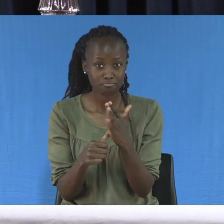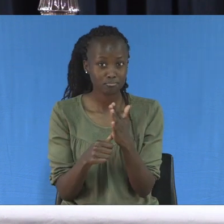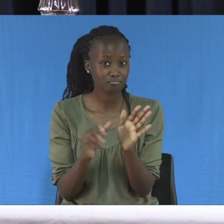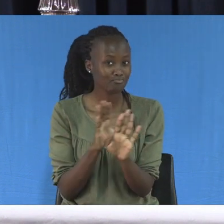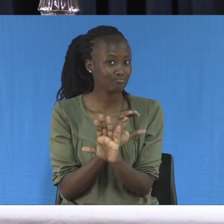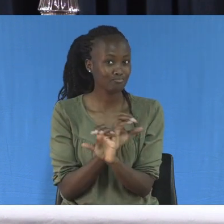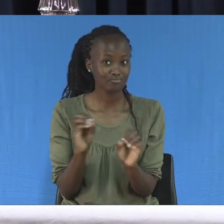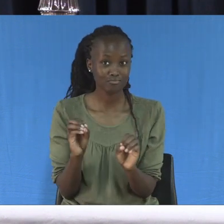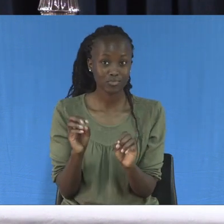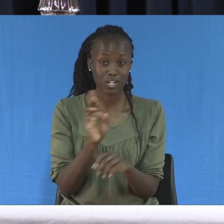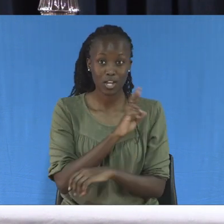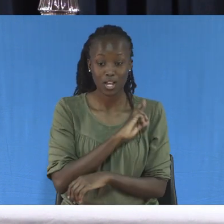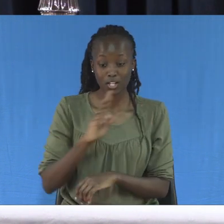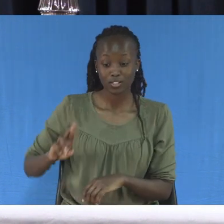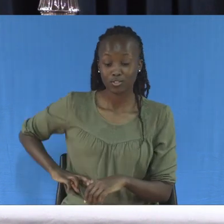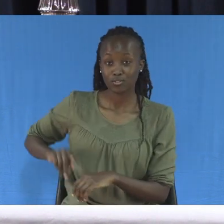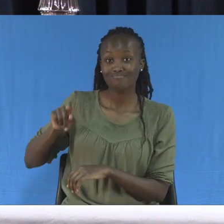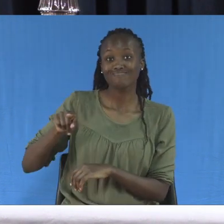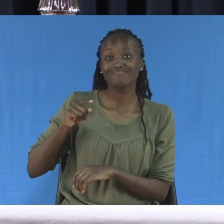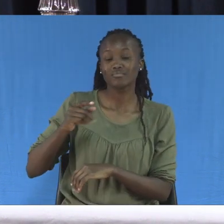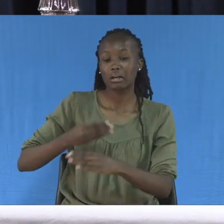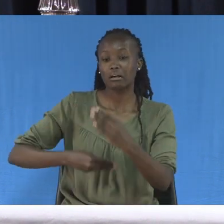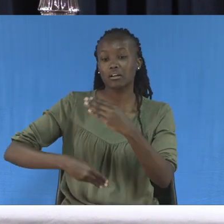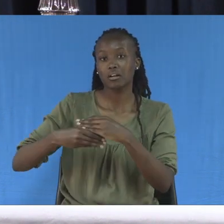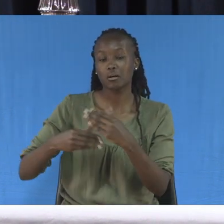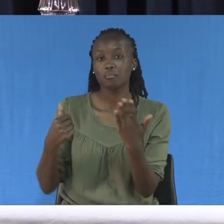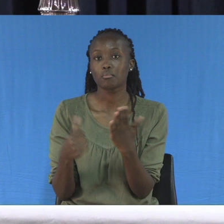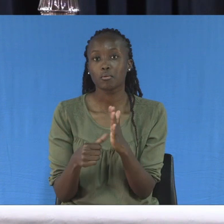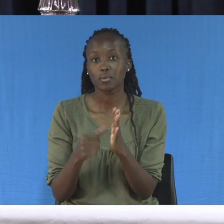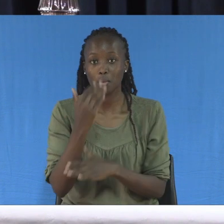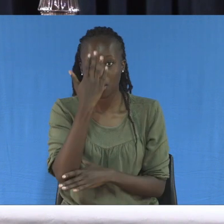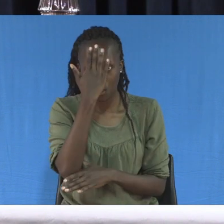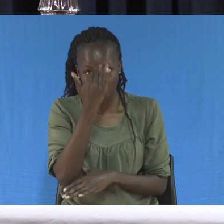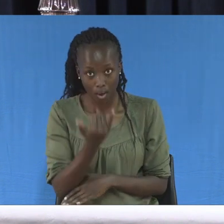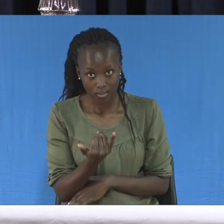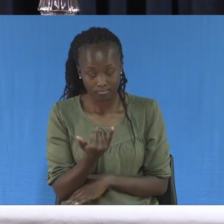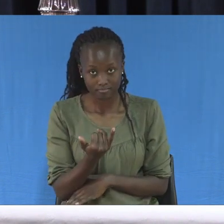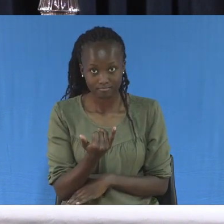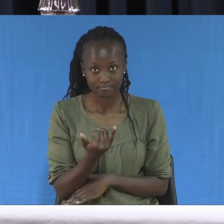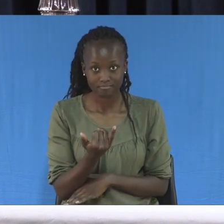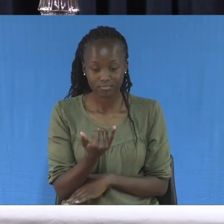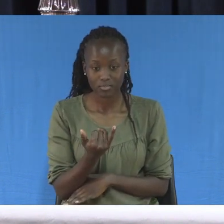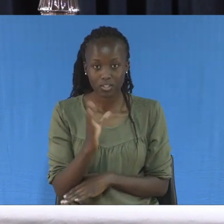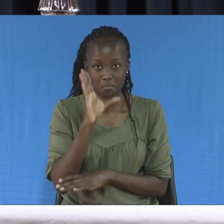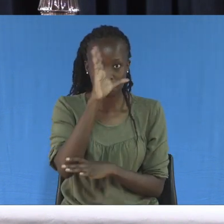they add to the problems because they leave a